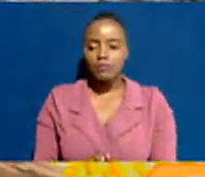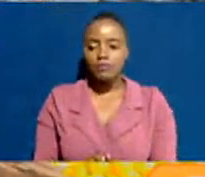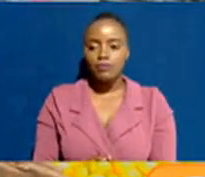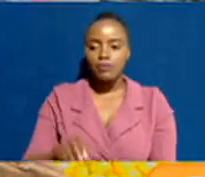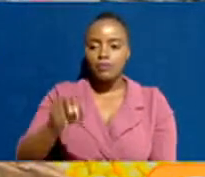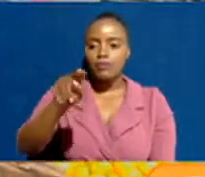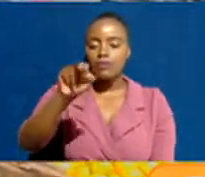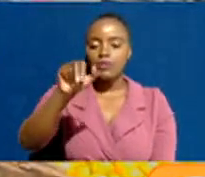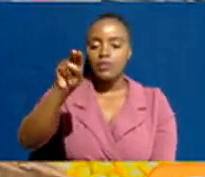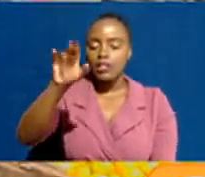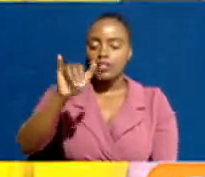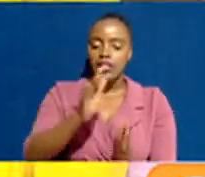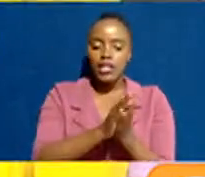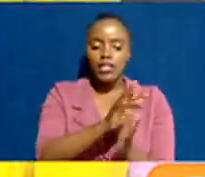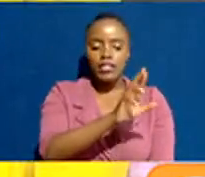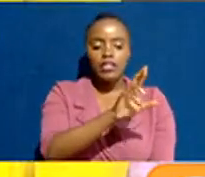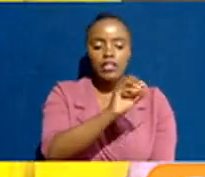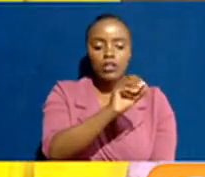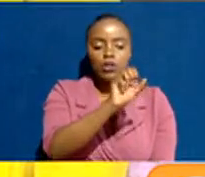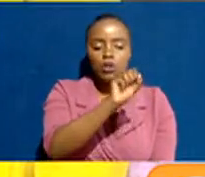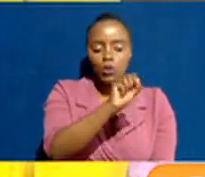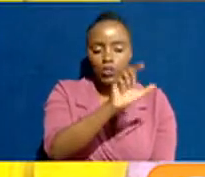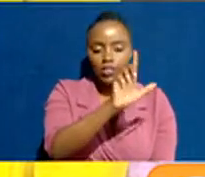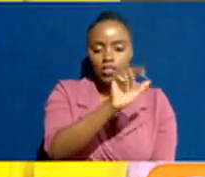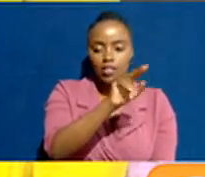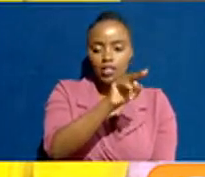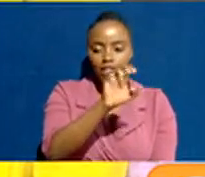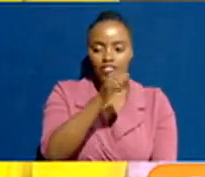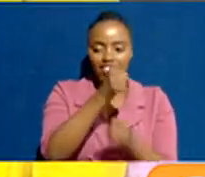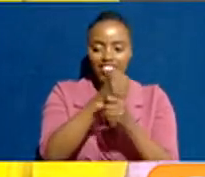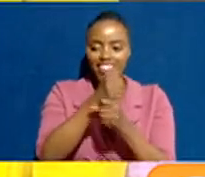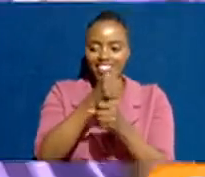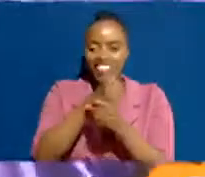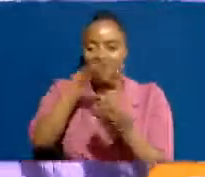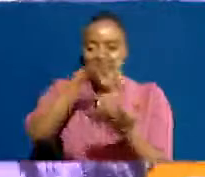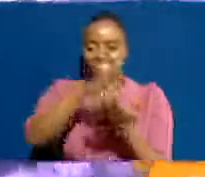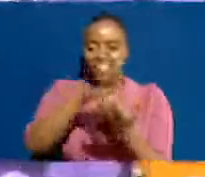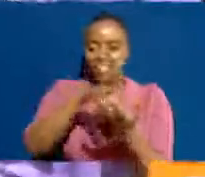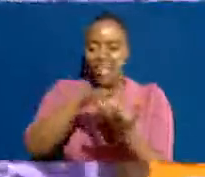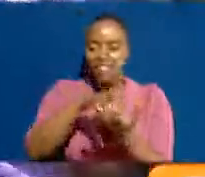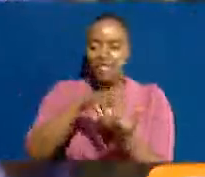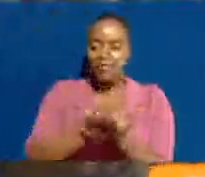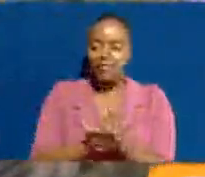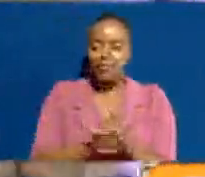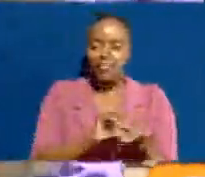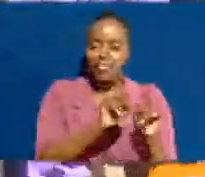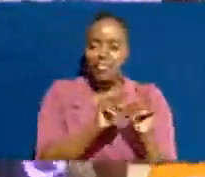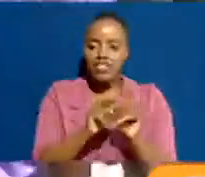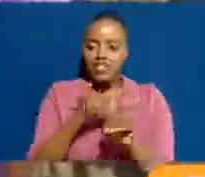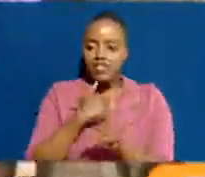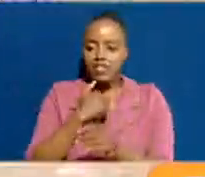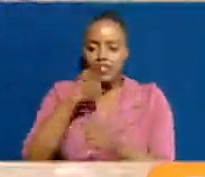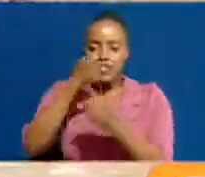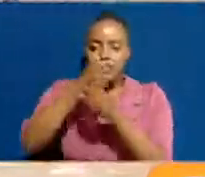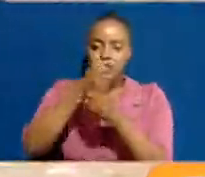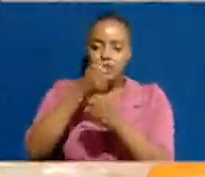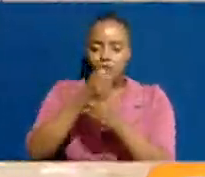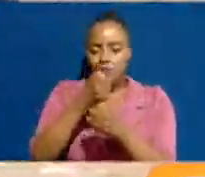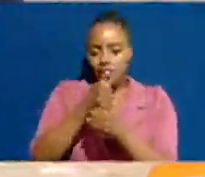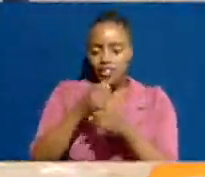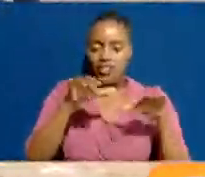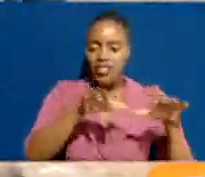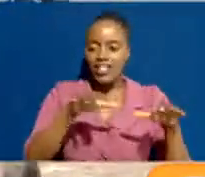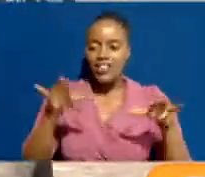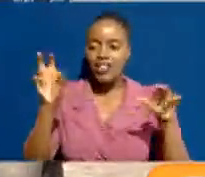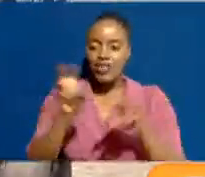Nancy Modhoni and Roslyn Wamboi take a brief break from their workstations at Muthurwa Market to chat and reflect on their three-month struggle